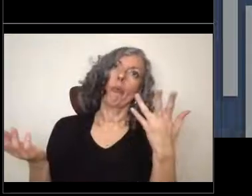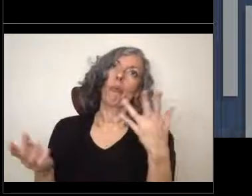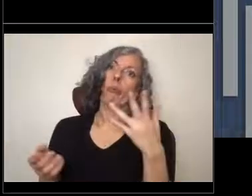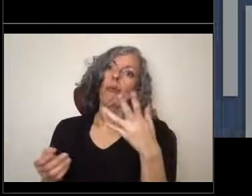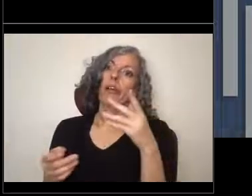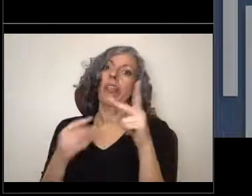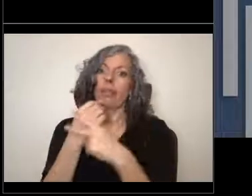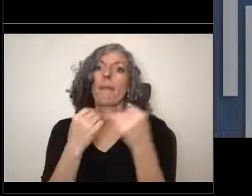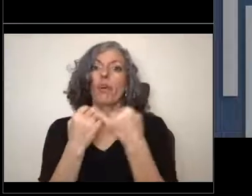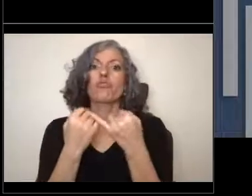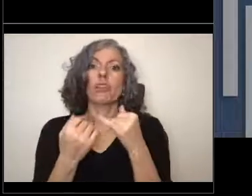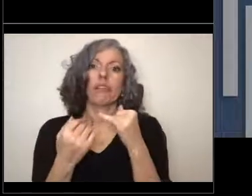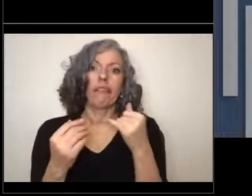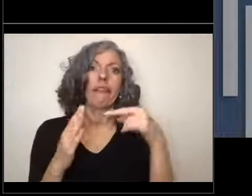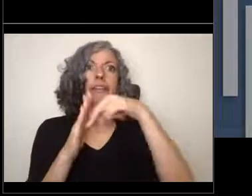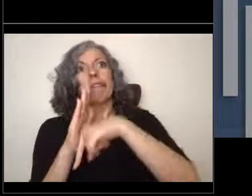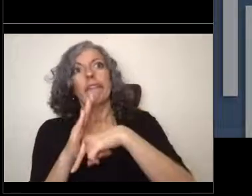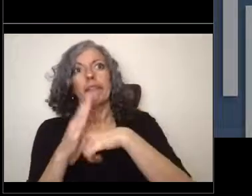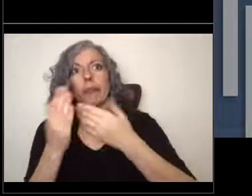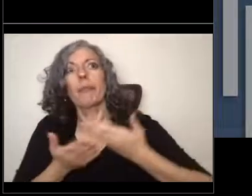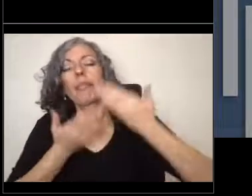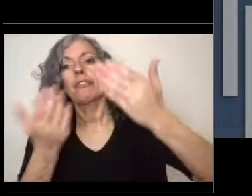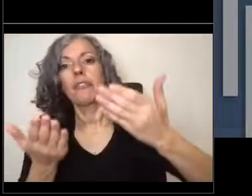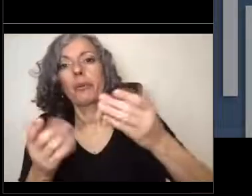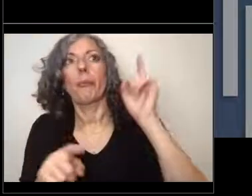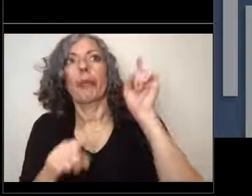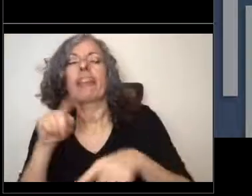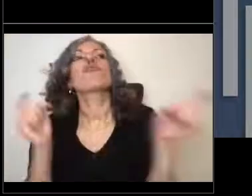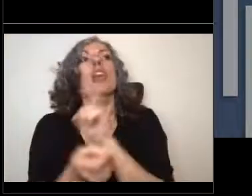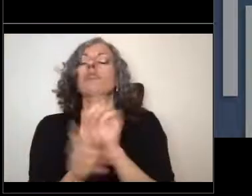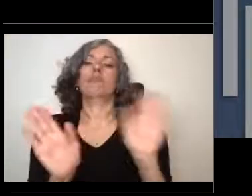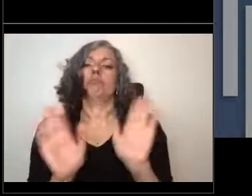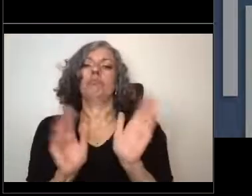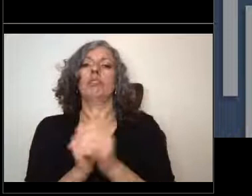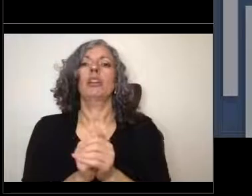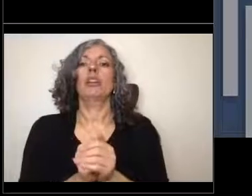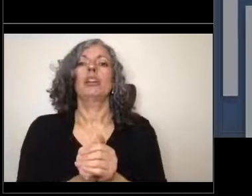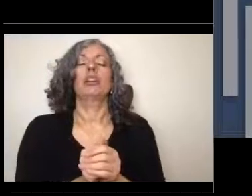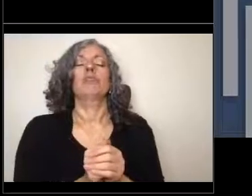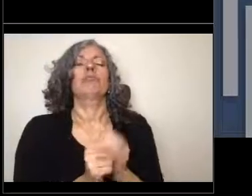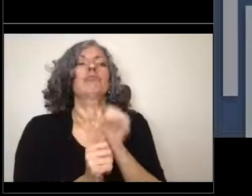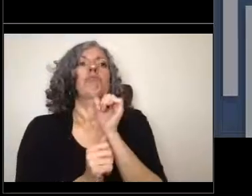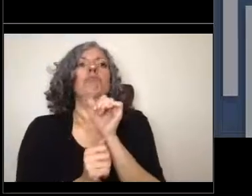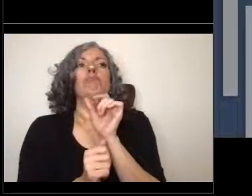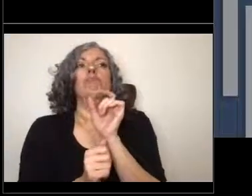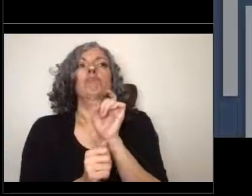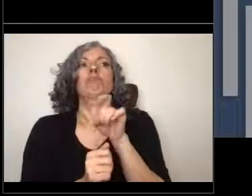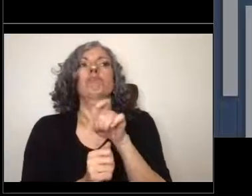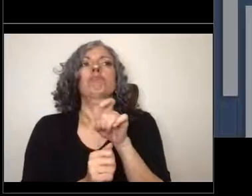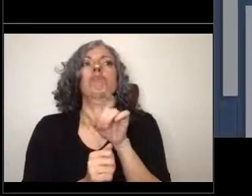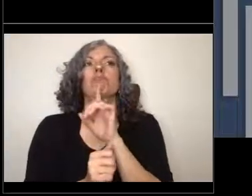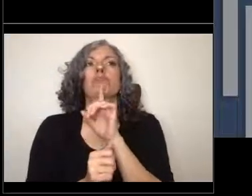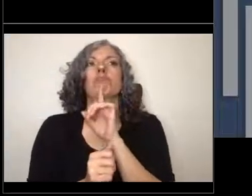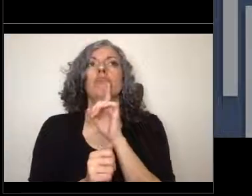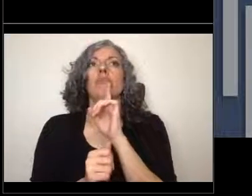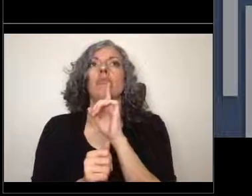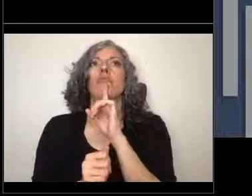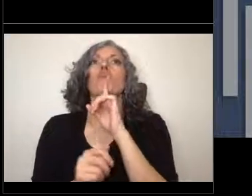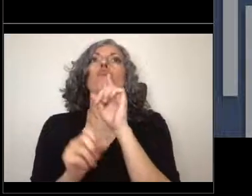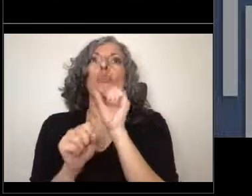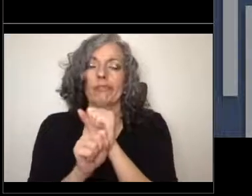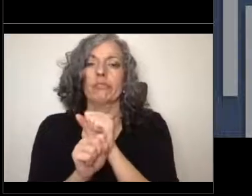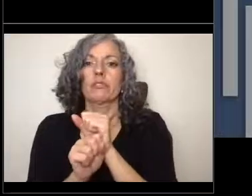is deep into delivery, you know, we can't make a change, because you know, that's not necessarily the fact of it.